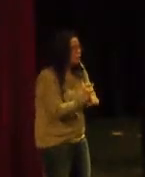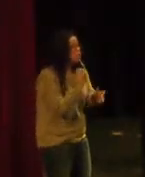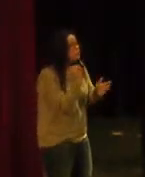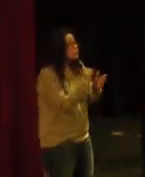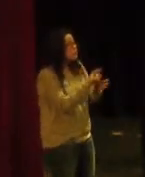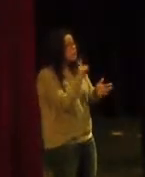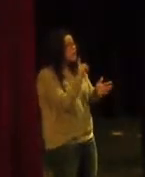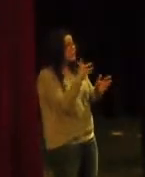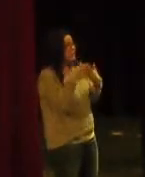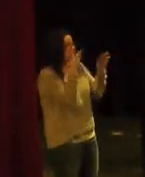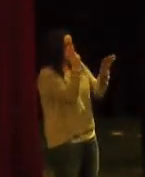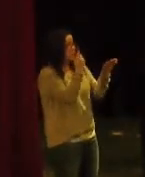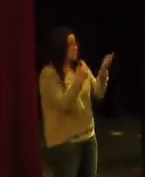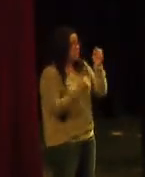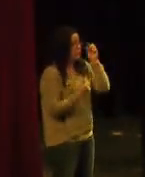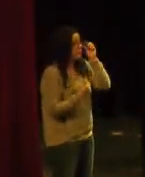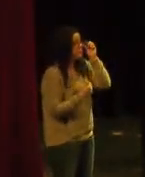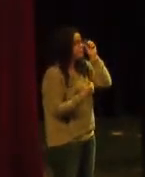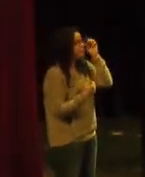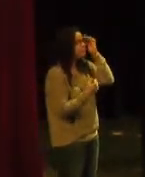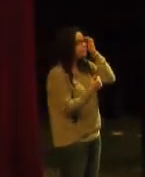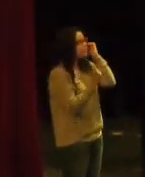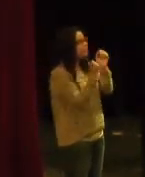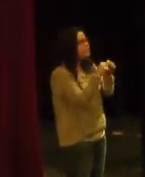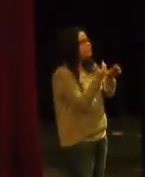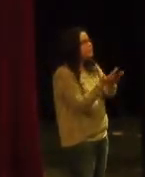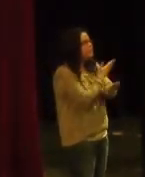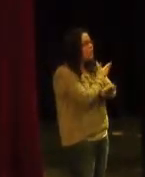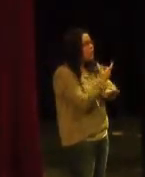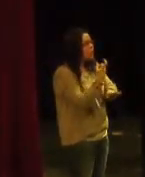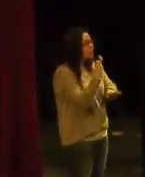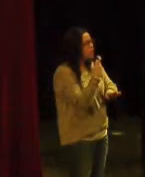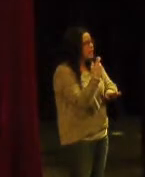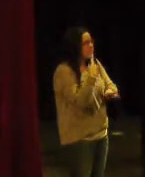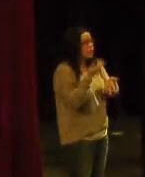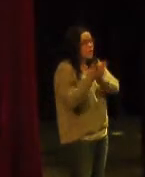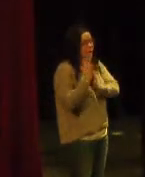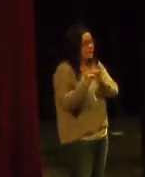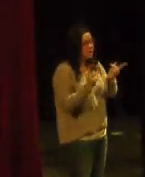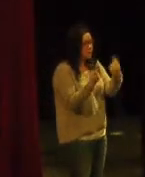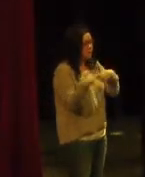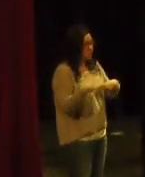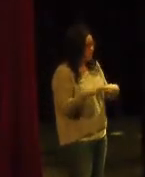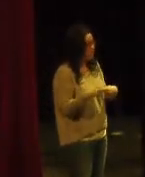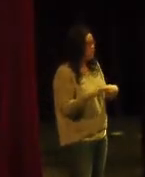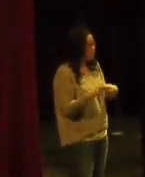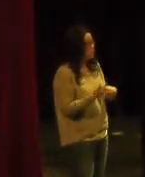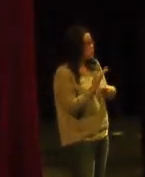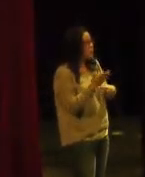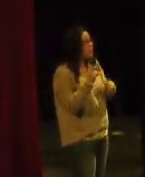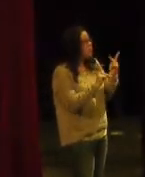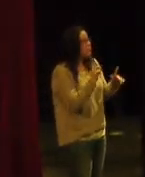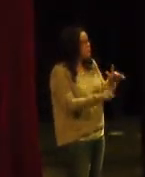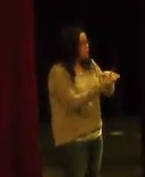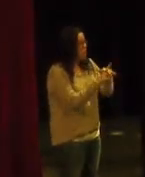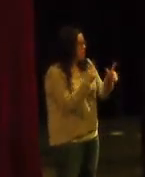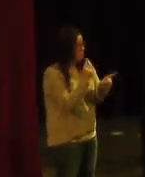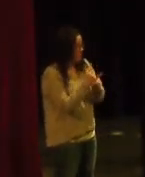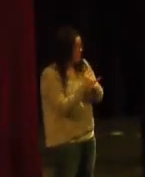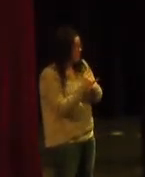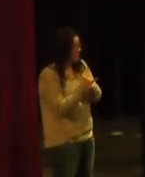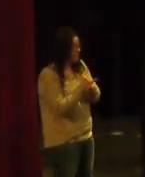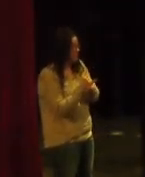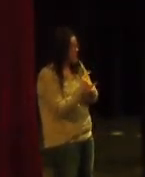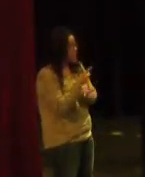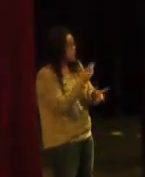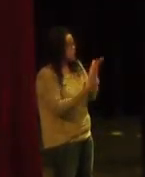way. Remember, previously I just said we ask people to come. So it's one thing when people just show up at your door, right?